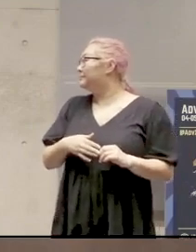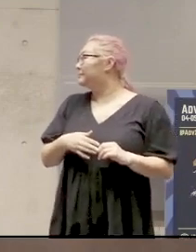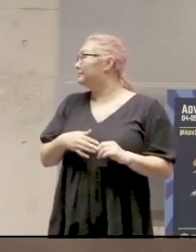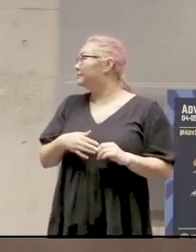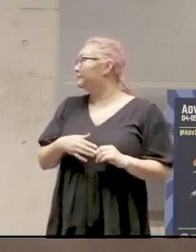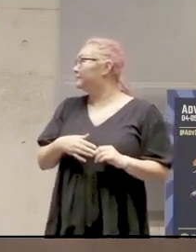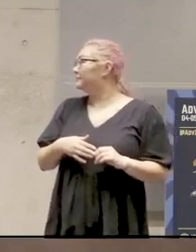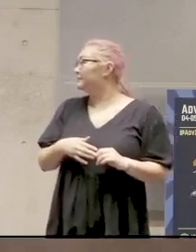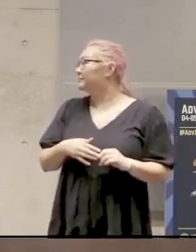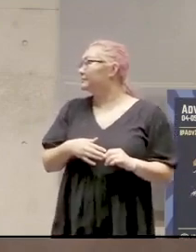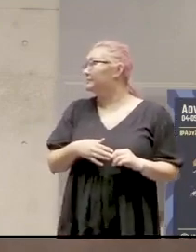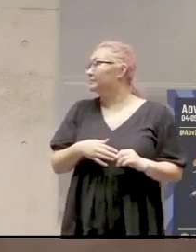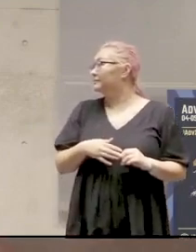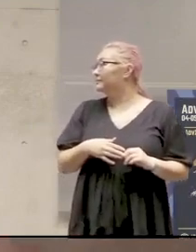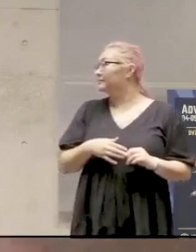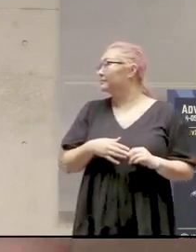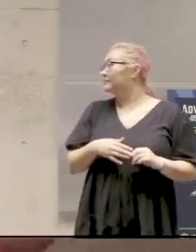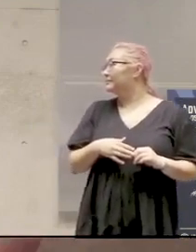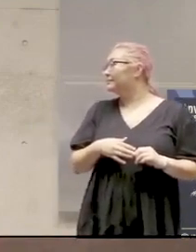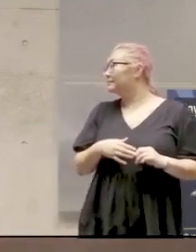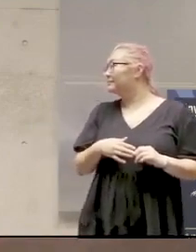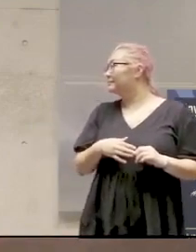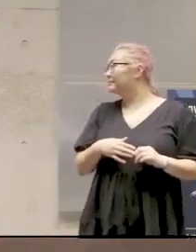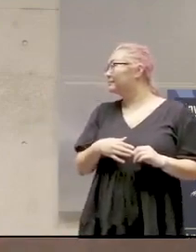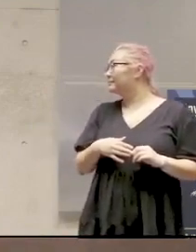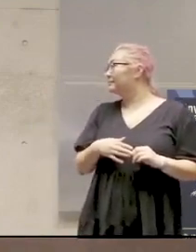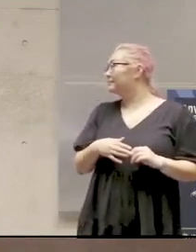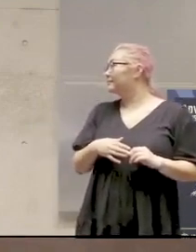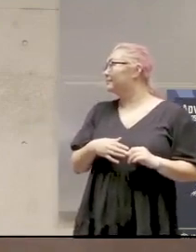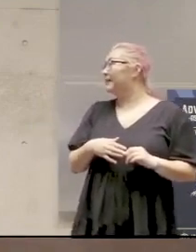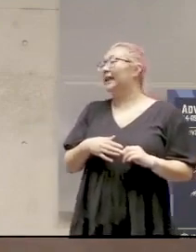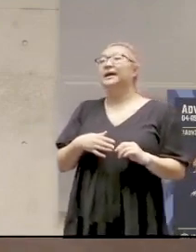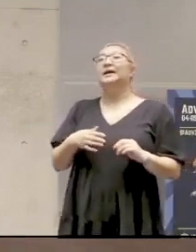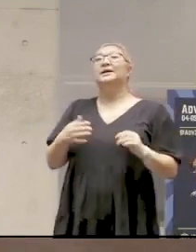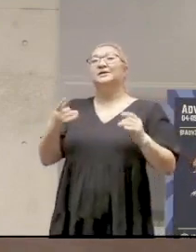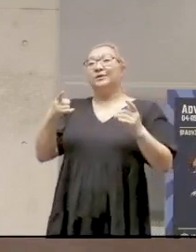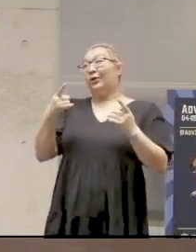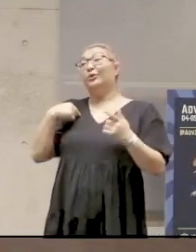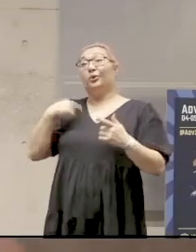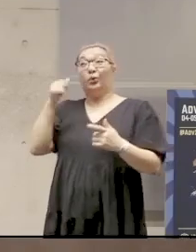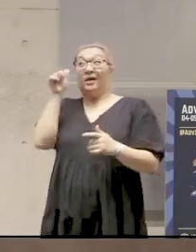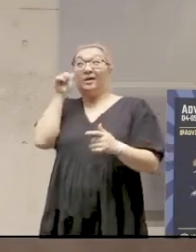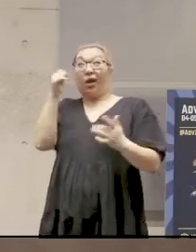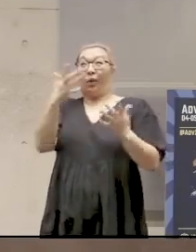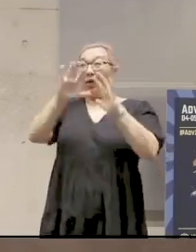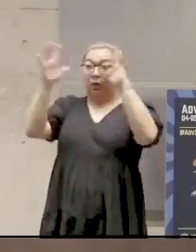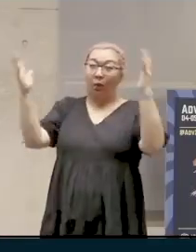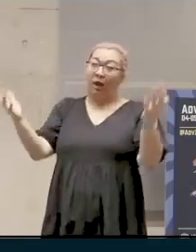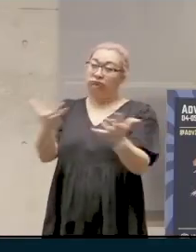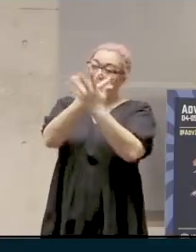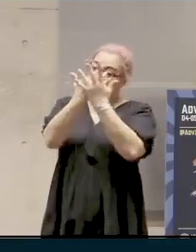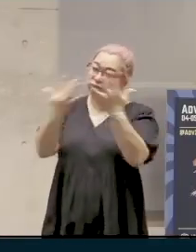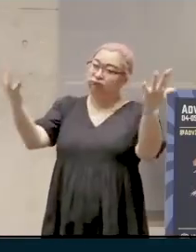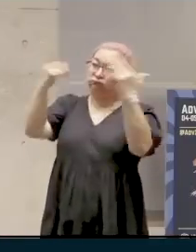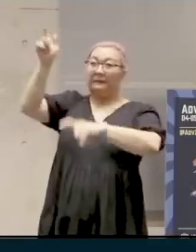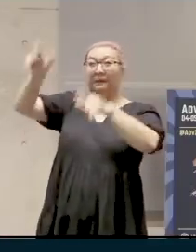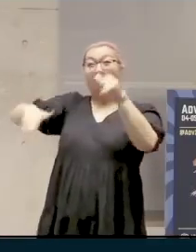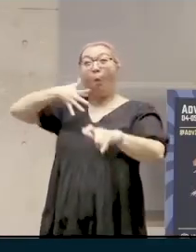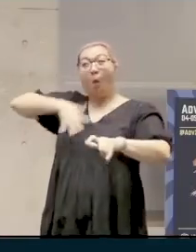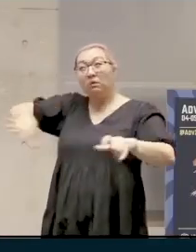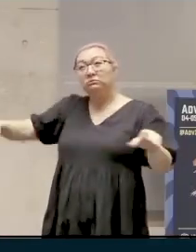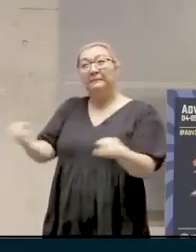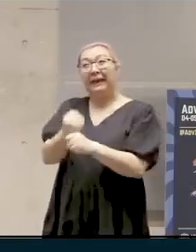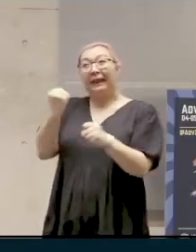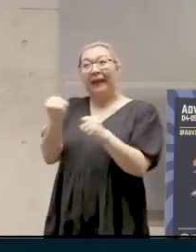them to stop? What is the worst piece of advice that you could give somebody who wants to make a game? Or have